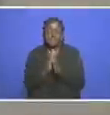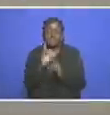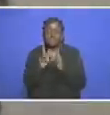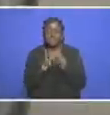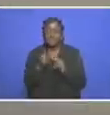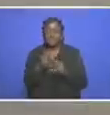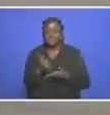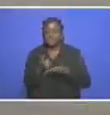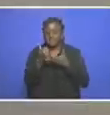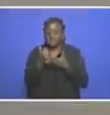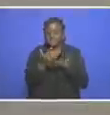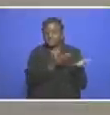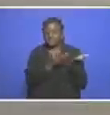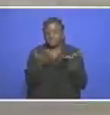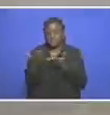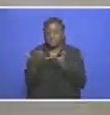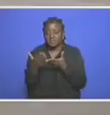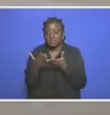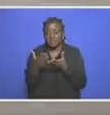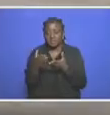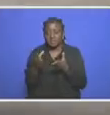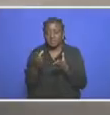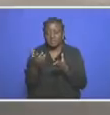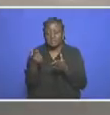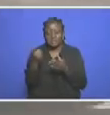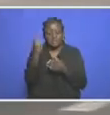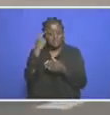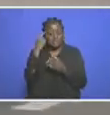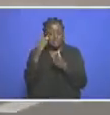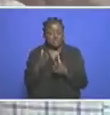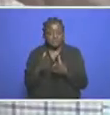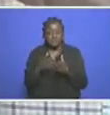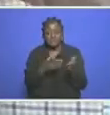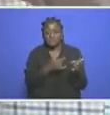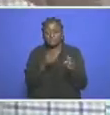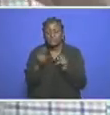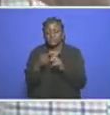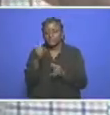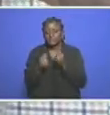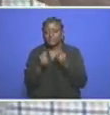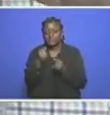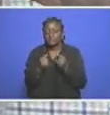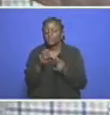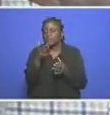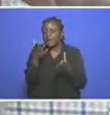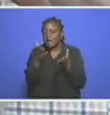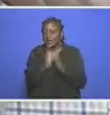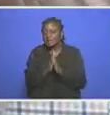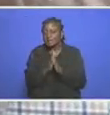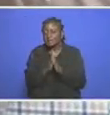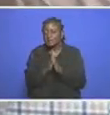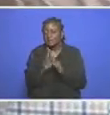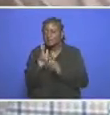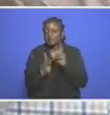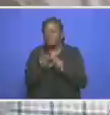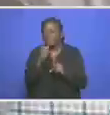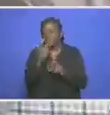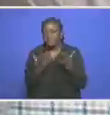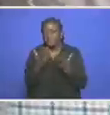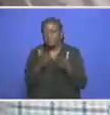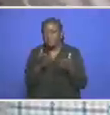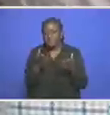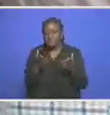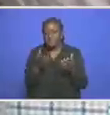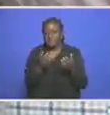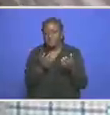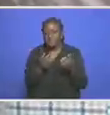bringing the perpetrator of this crime to justice. We're appealing to members of the public who may have been traversing this area